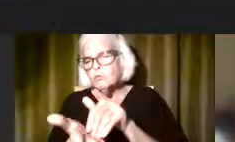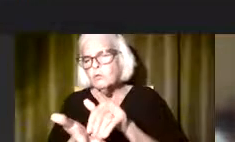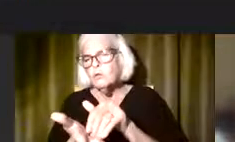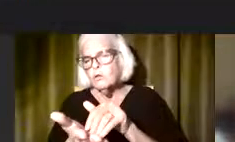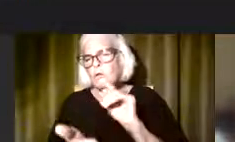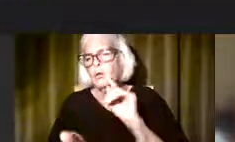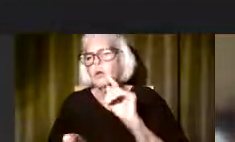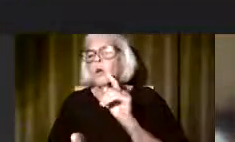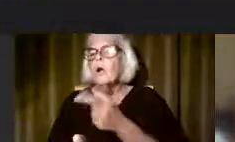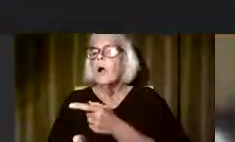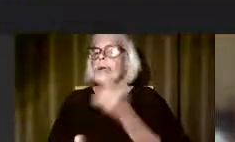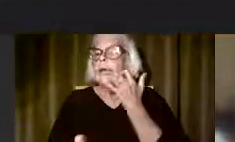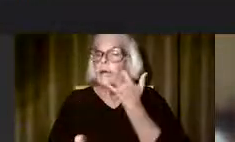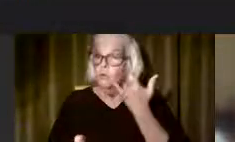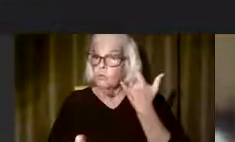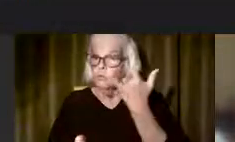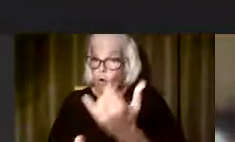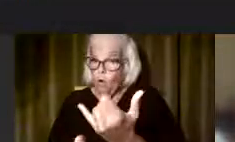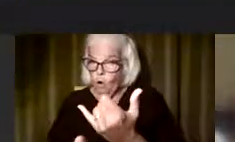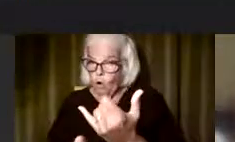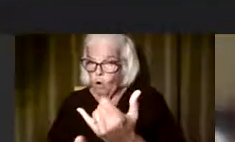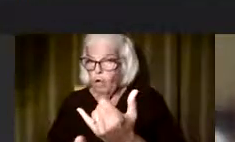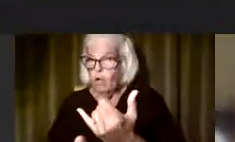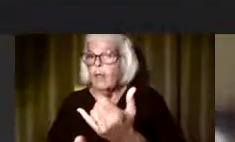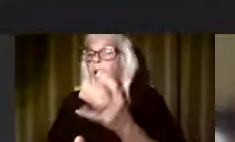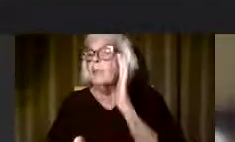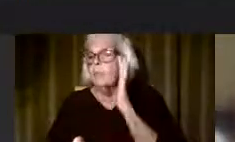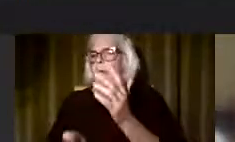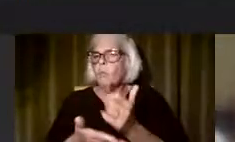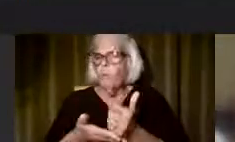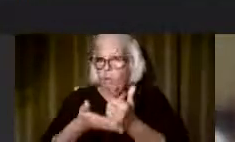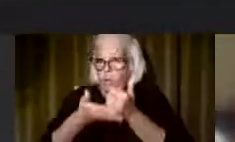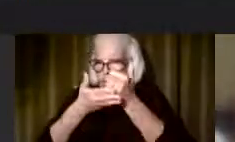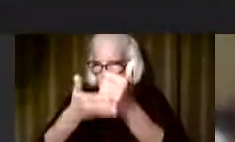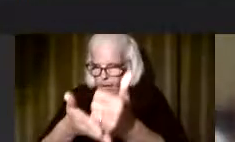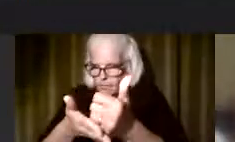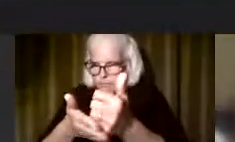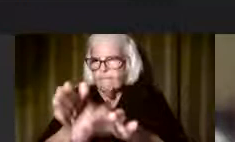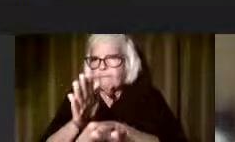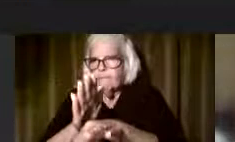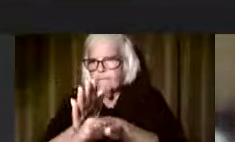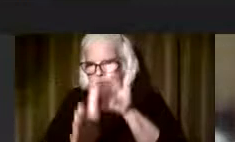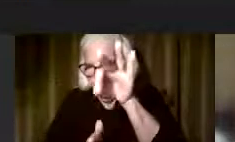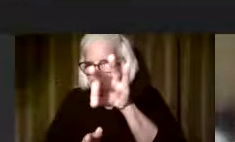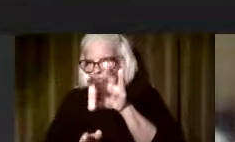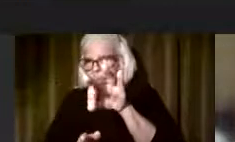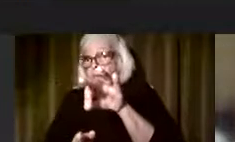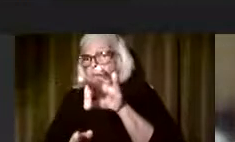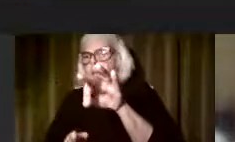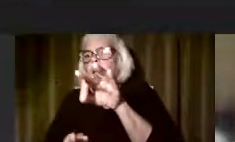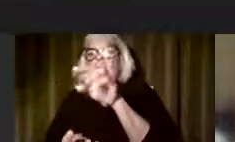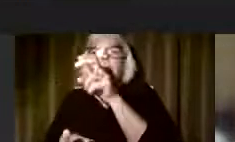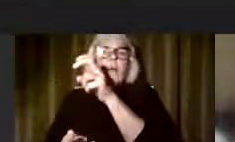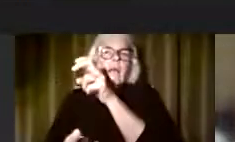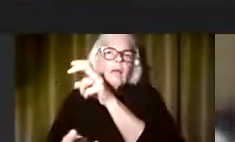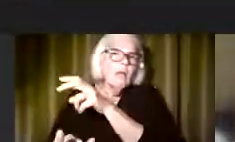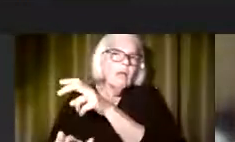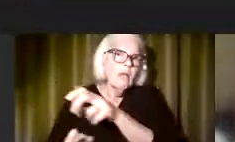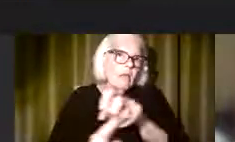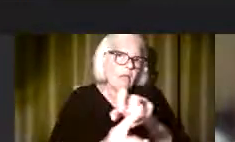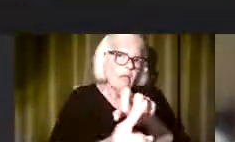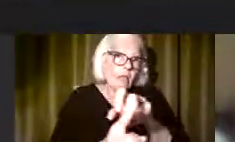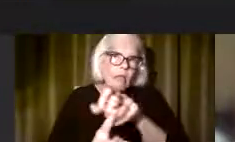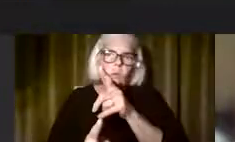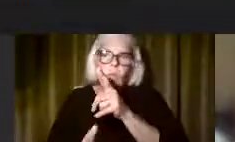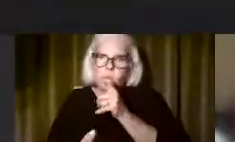direct them towards the appropriate resource, whether it's a question around travel or if they have symptoms or they just tested positive, what the